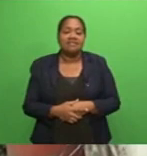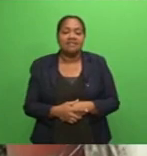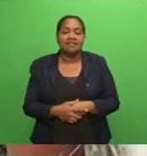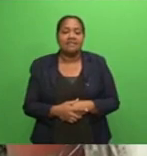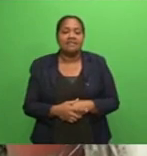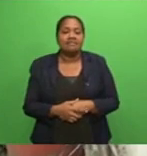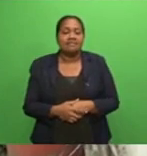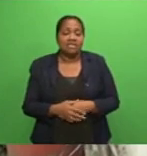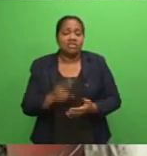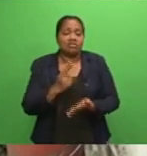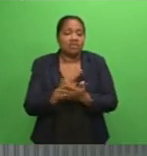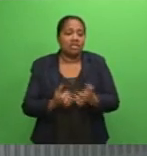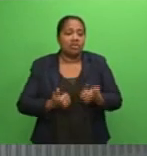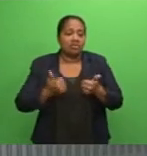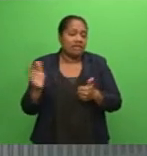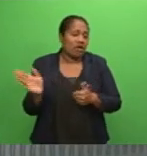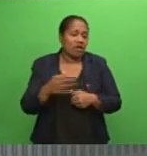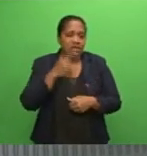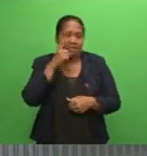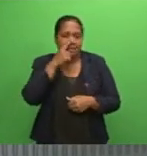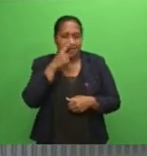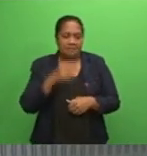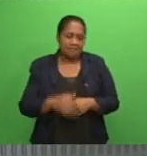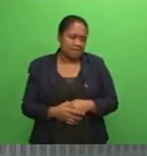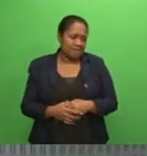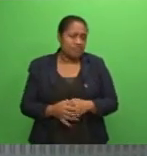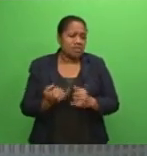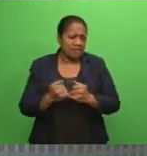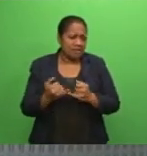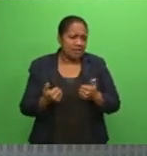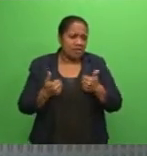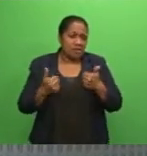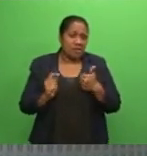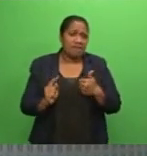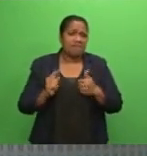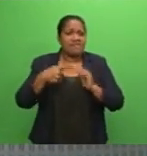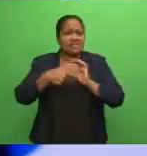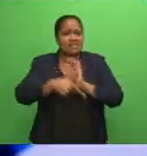will be good for all the people. Eh? It will be very good, the first time we watching in